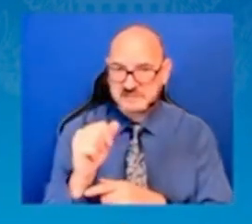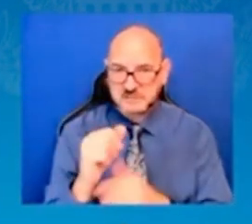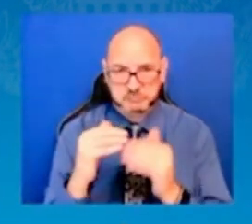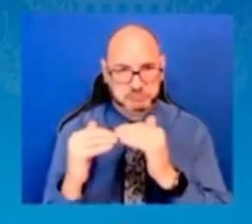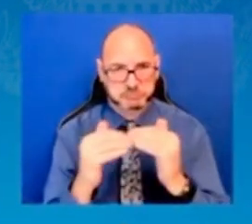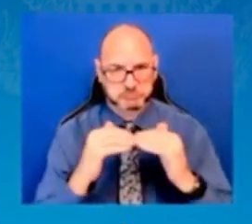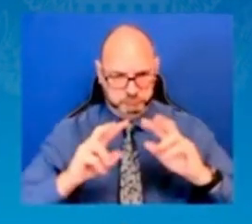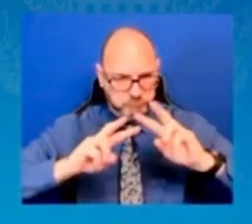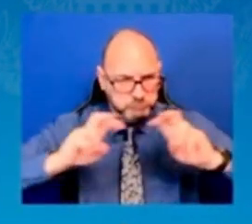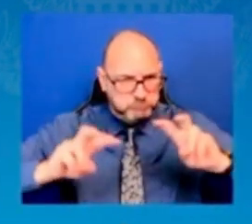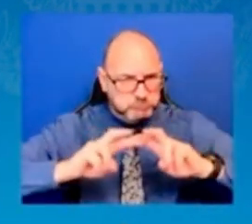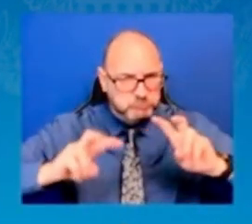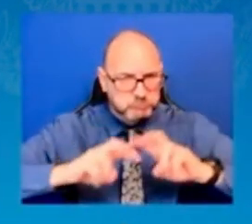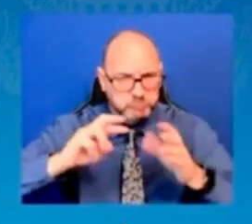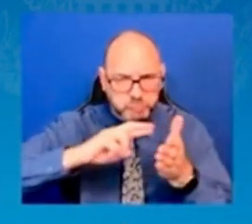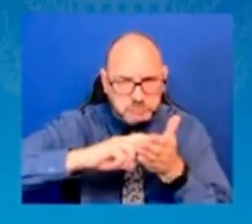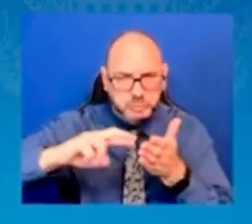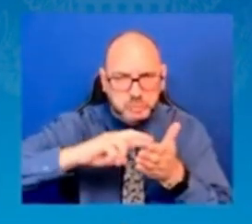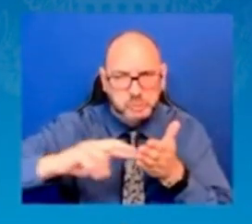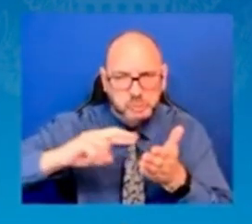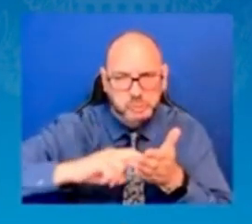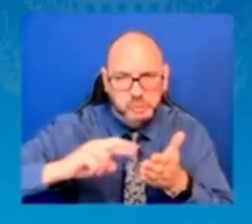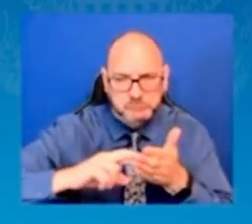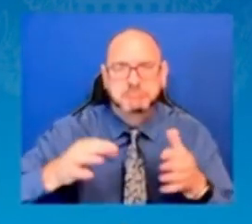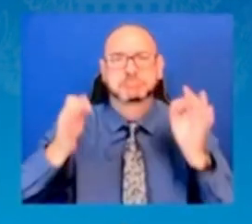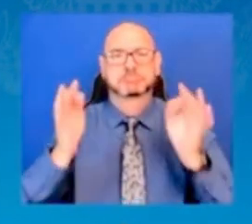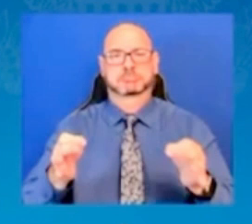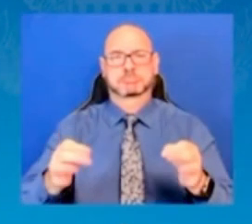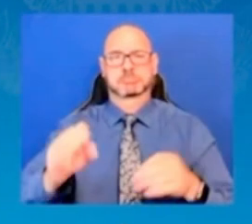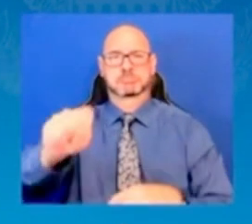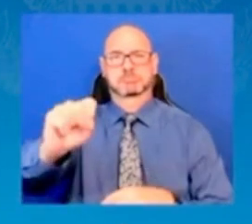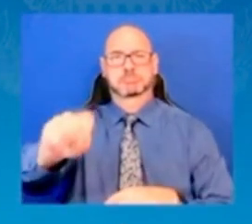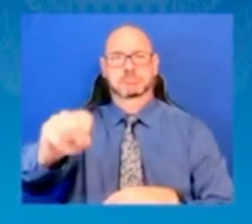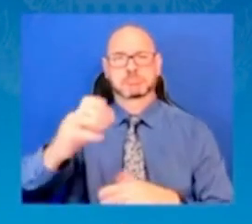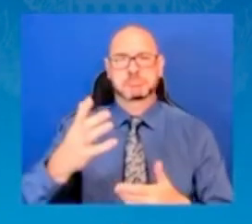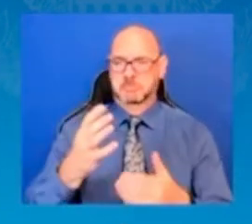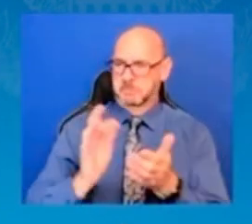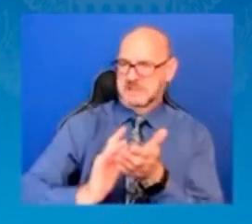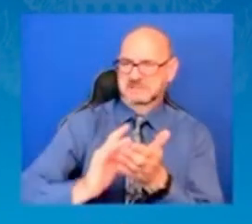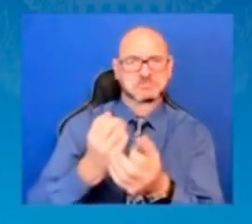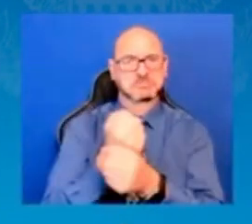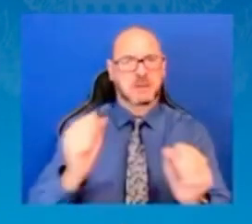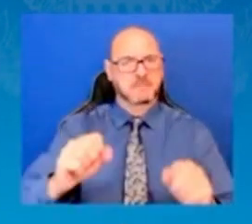is safe and appropriate for its intended use.